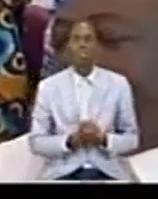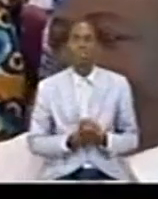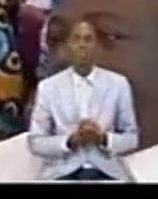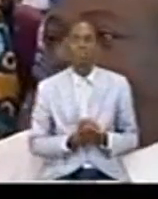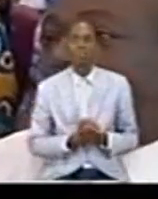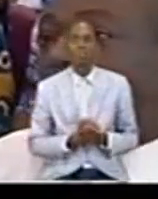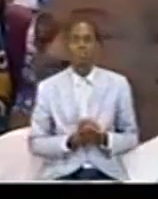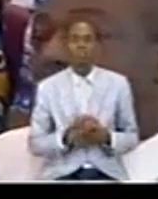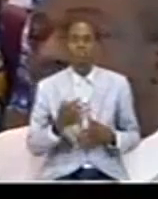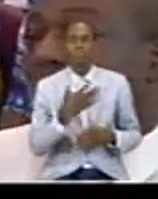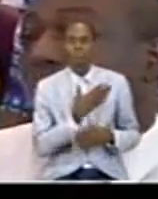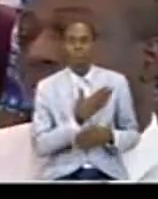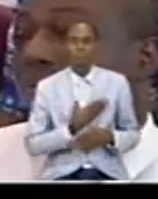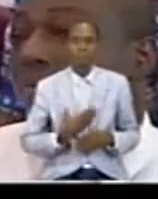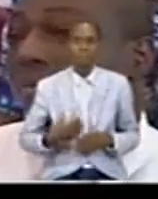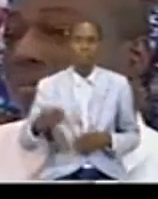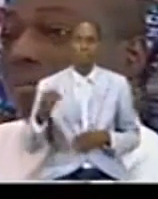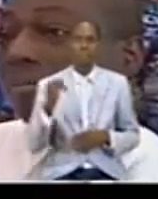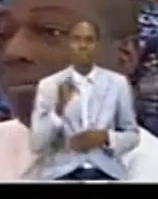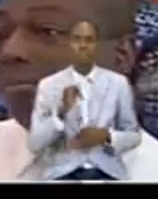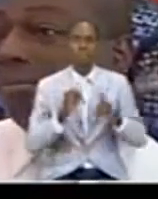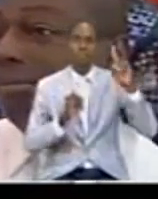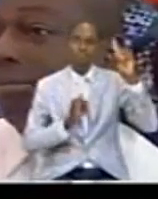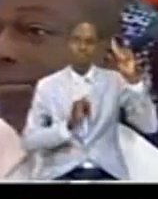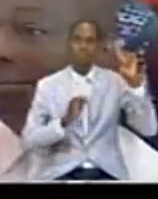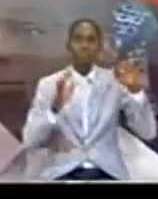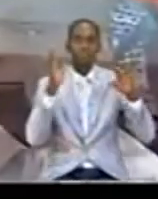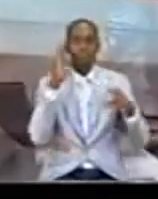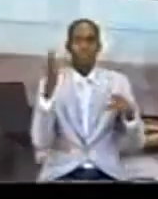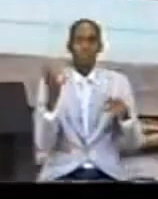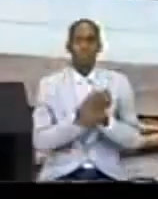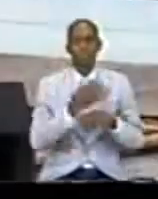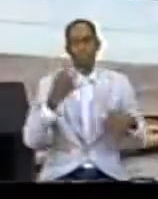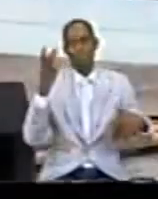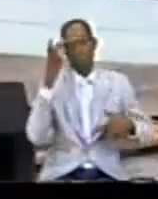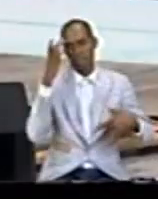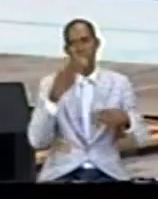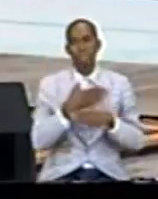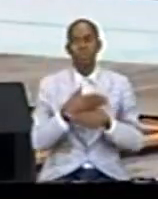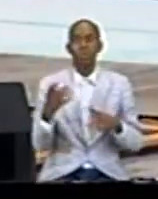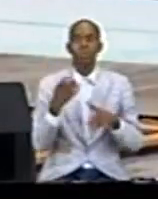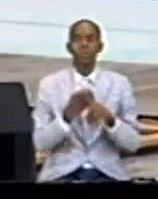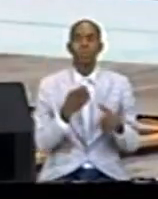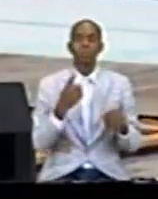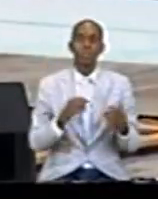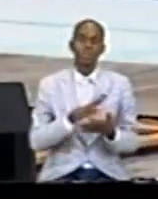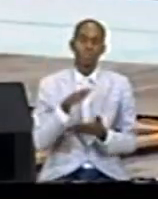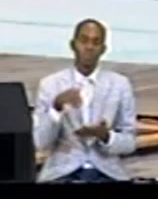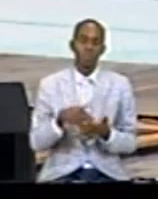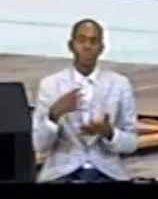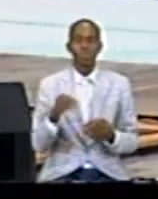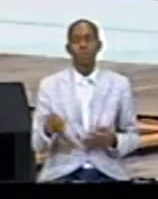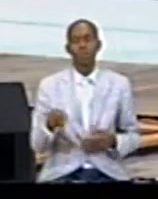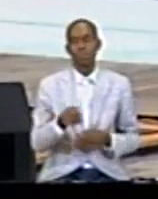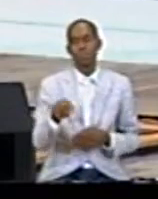And I will take sickness away from the midst of them.